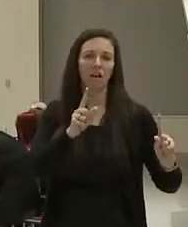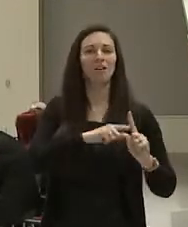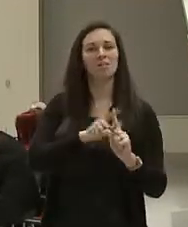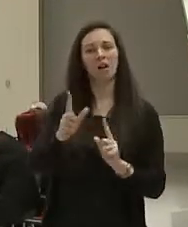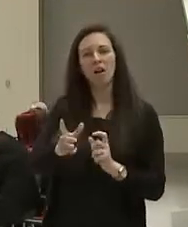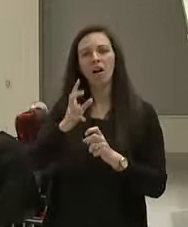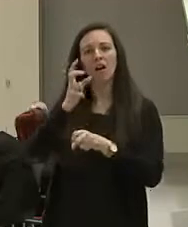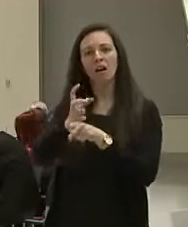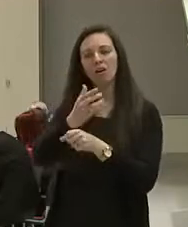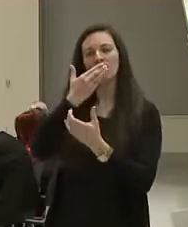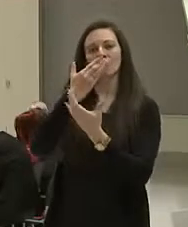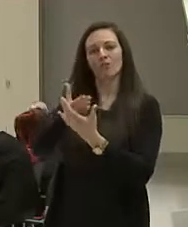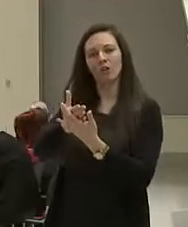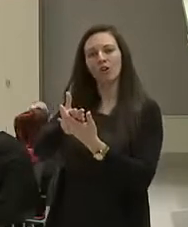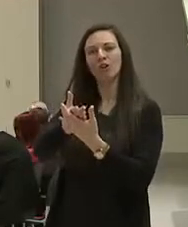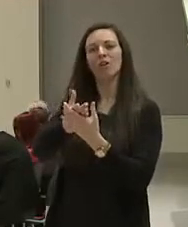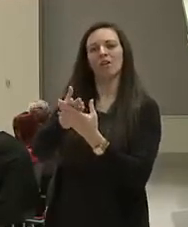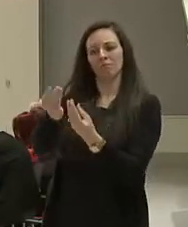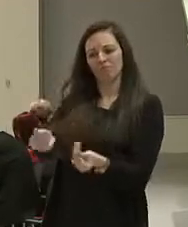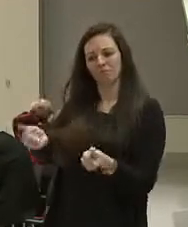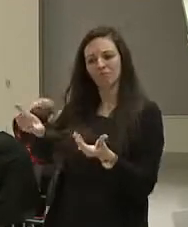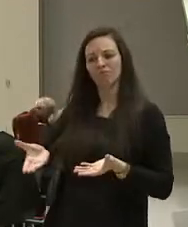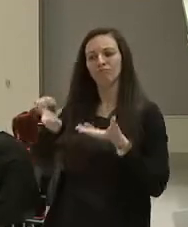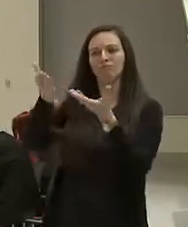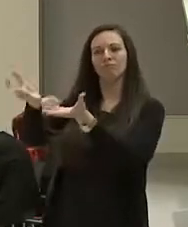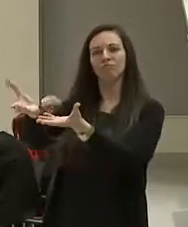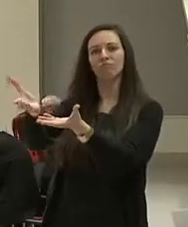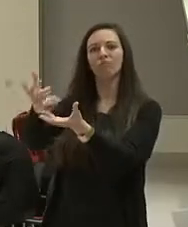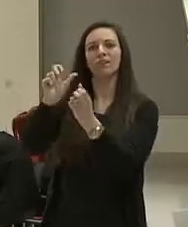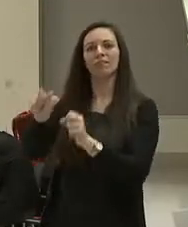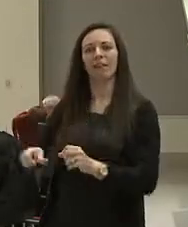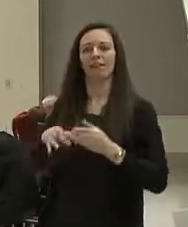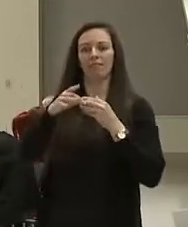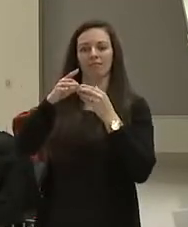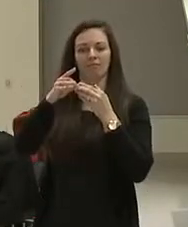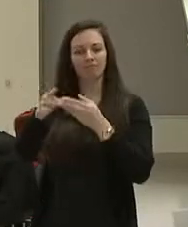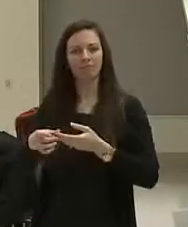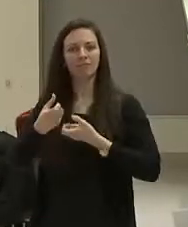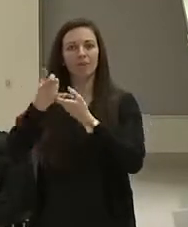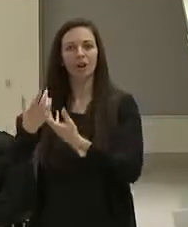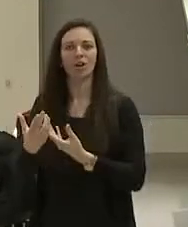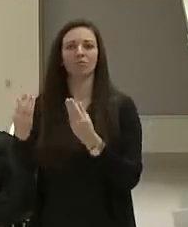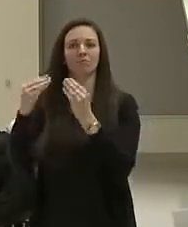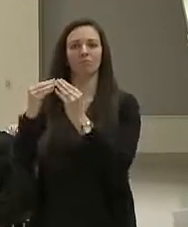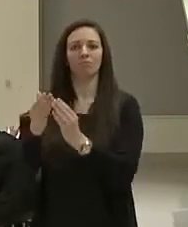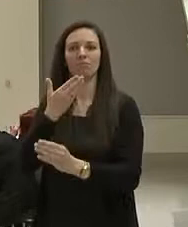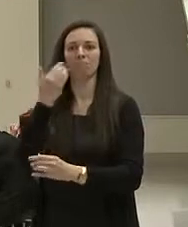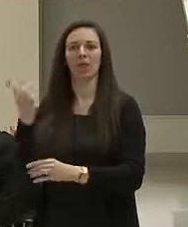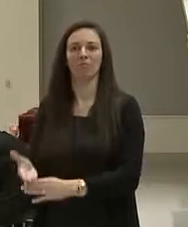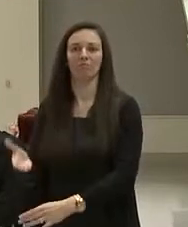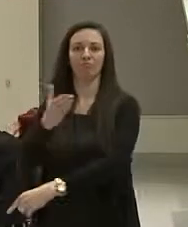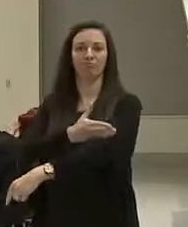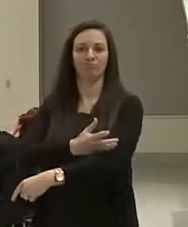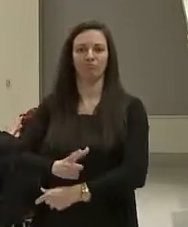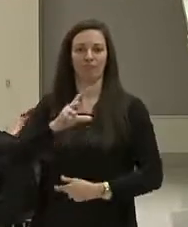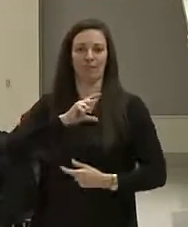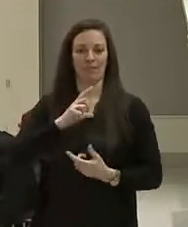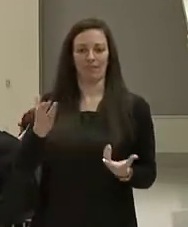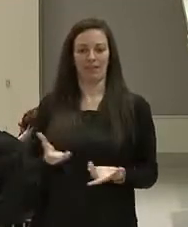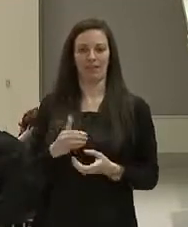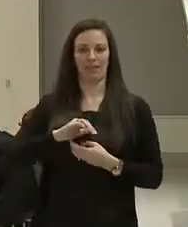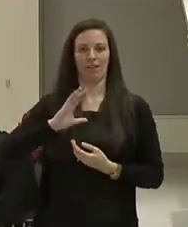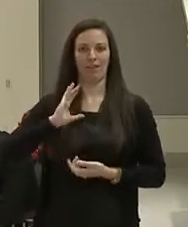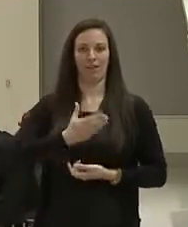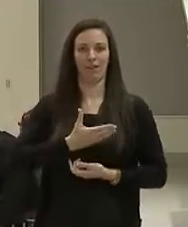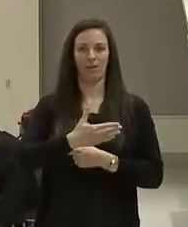that can lead to better policing in cities across this country. I want to thank the cop staff that